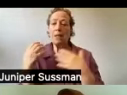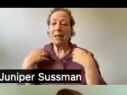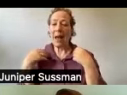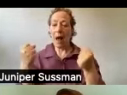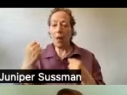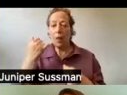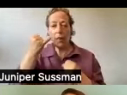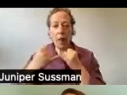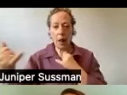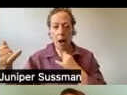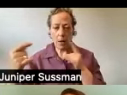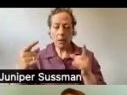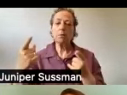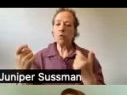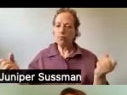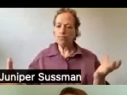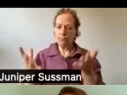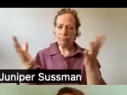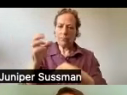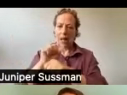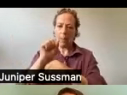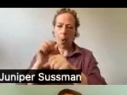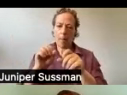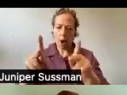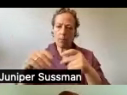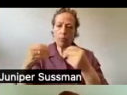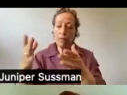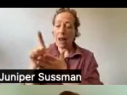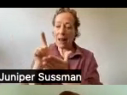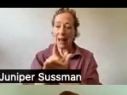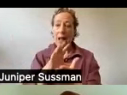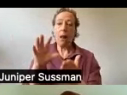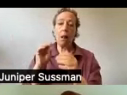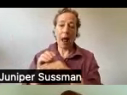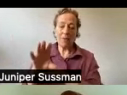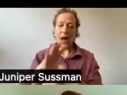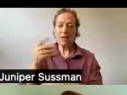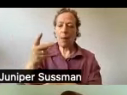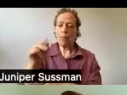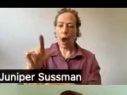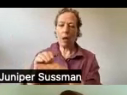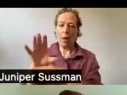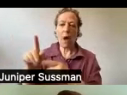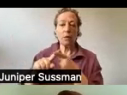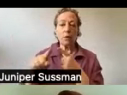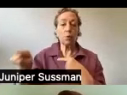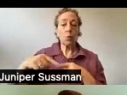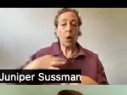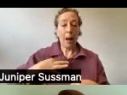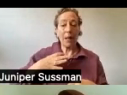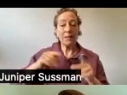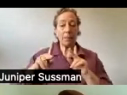to expand employment opportunities by providing legal and practical advice to applicants and individuals